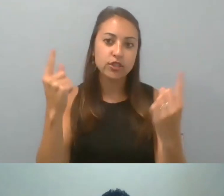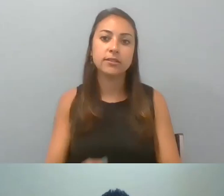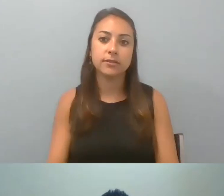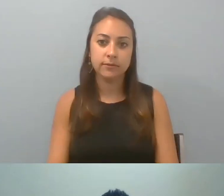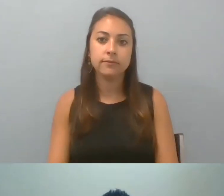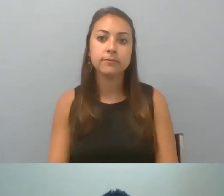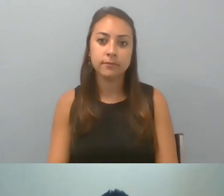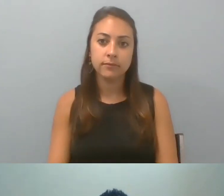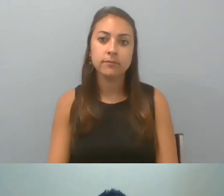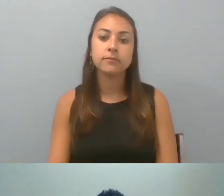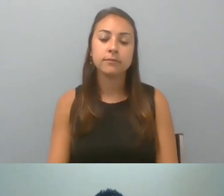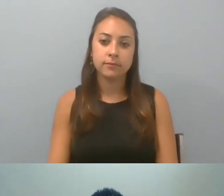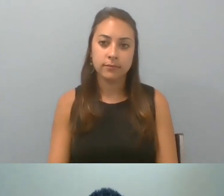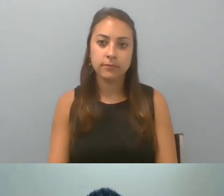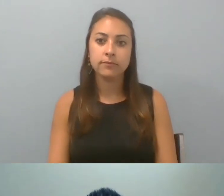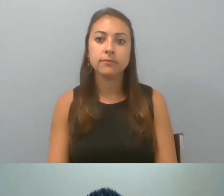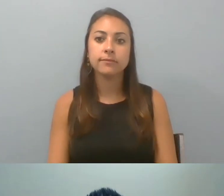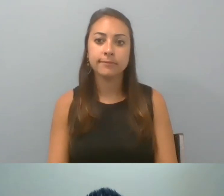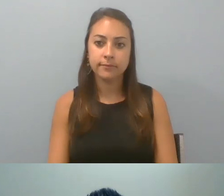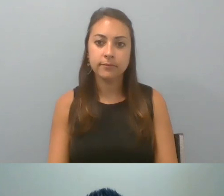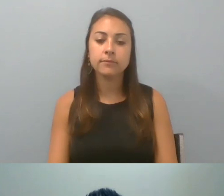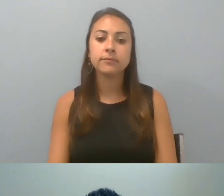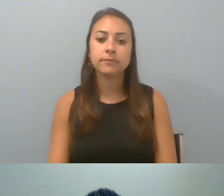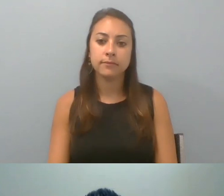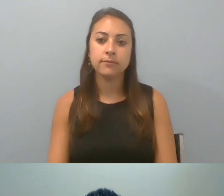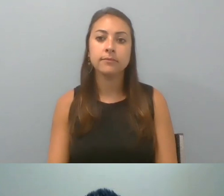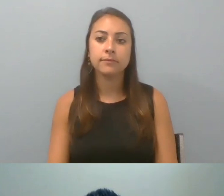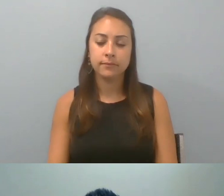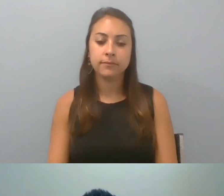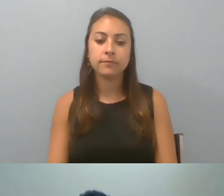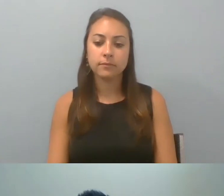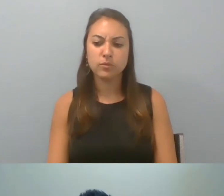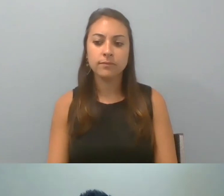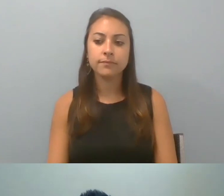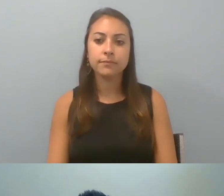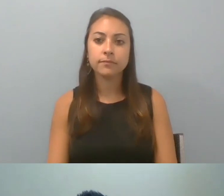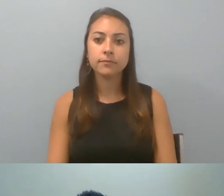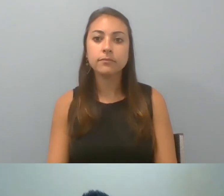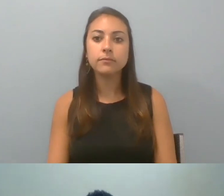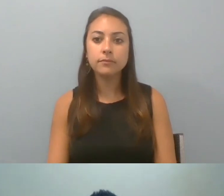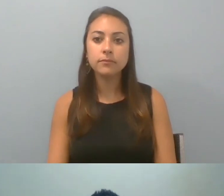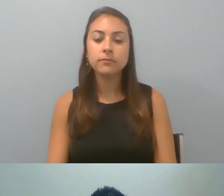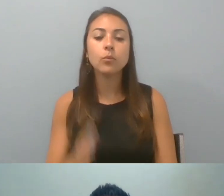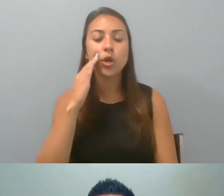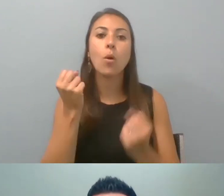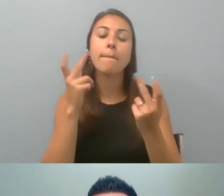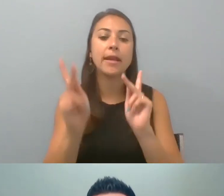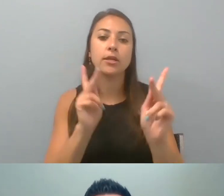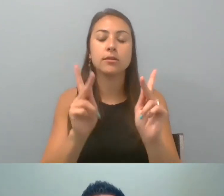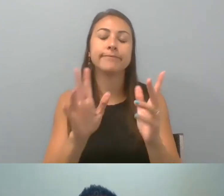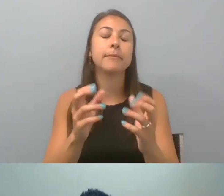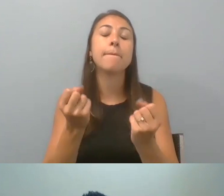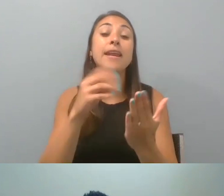things like peanuts and tree nuts. I know that many students come in needing to avoid things like peanuts and tree nuts, and we do have policies